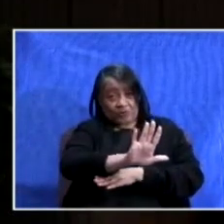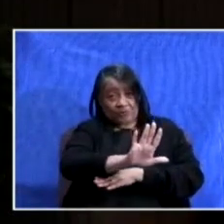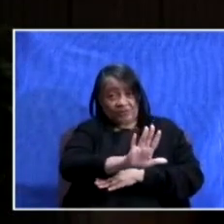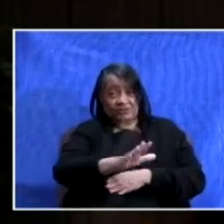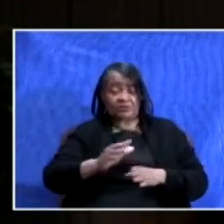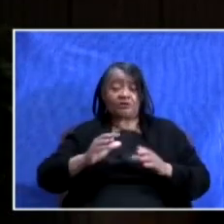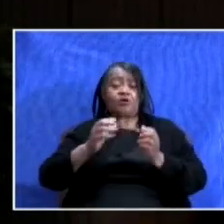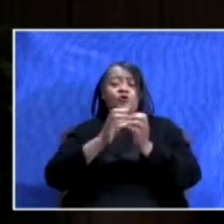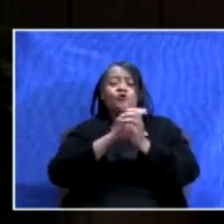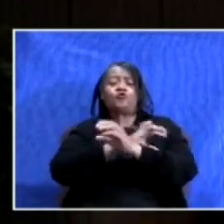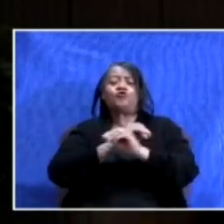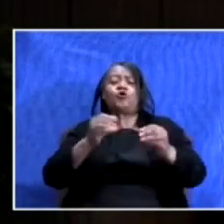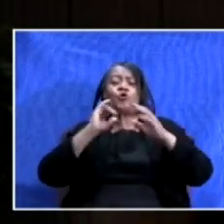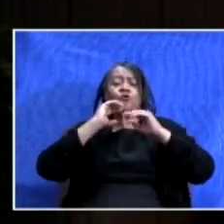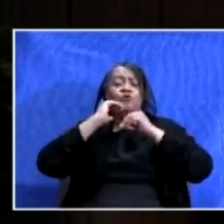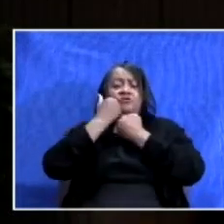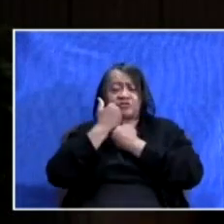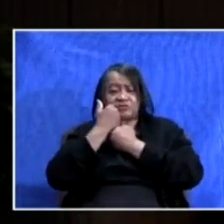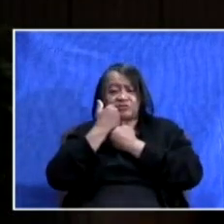shameless